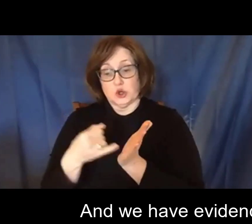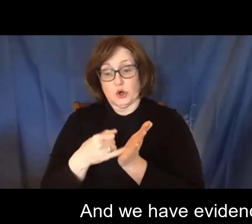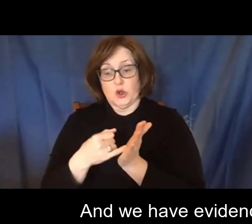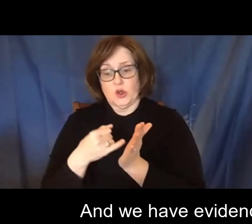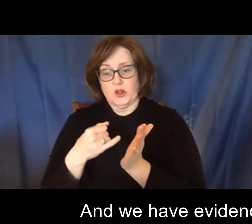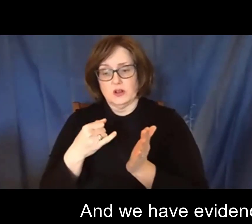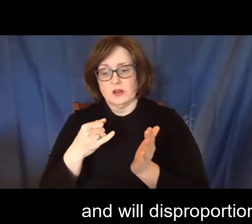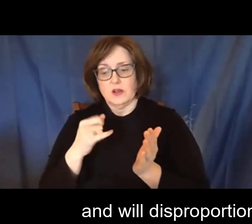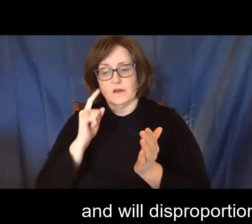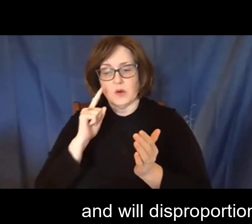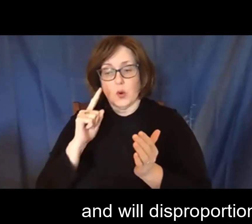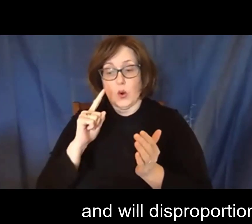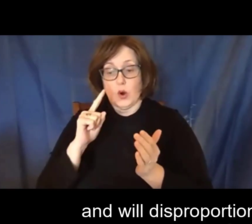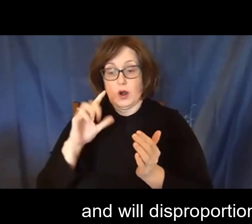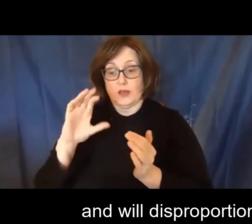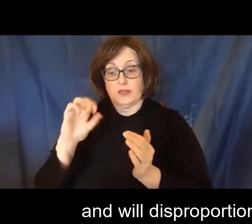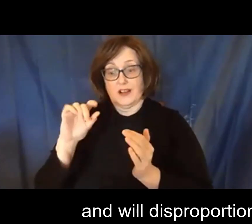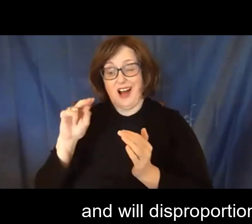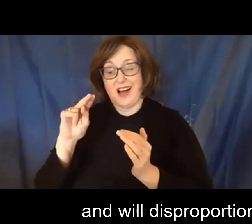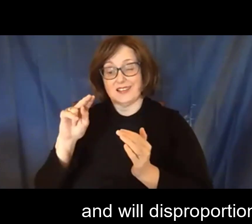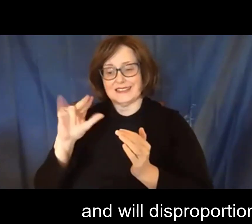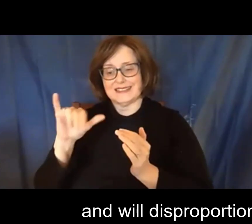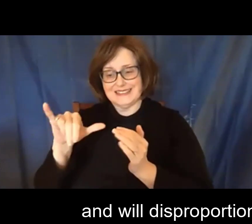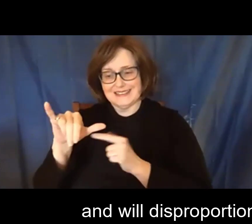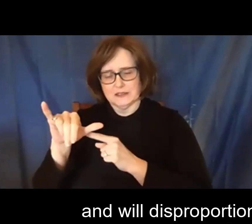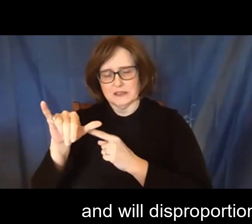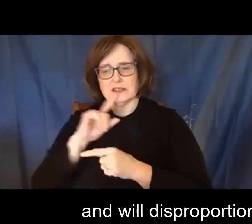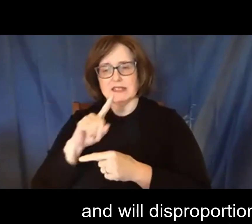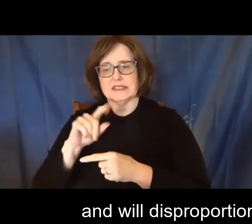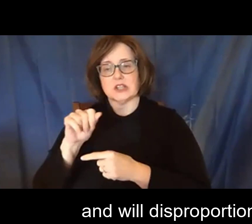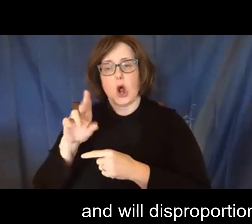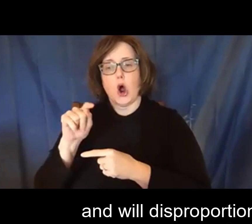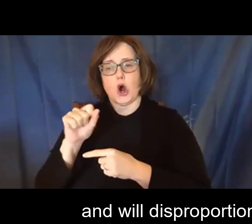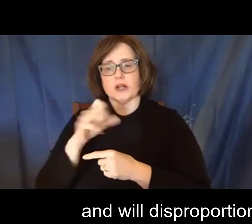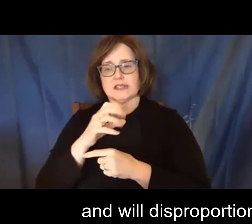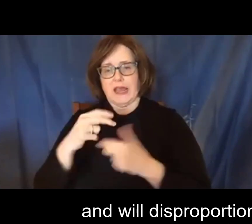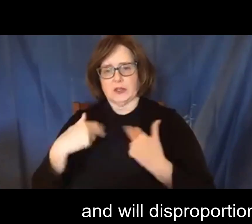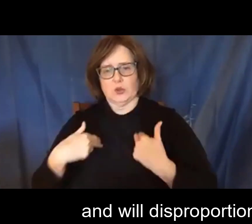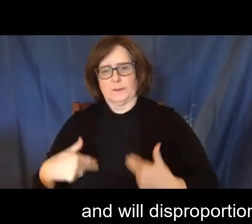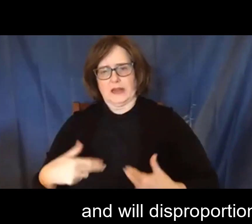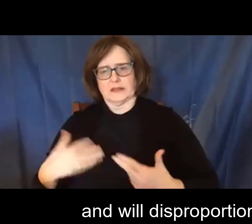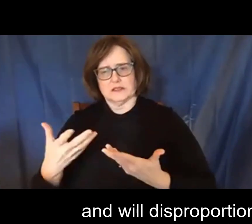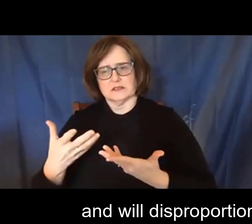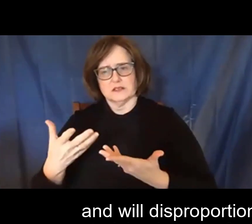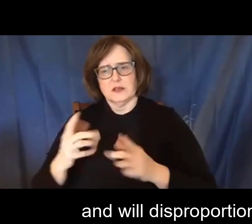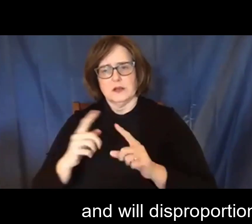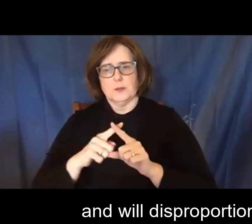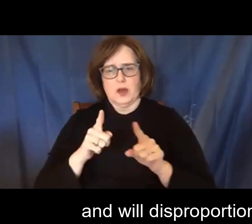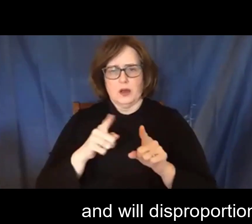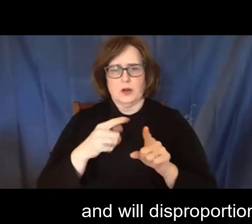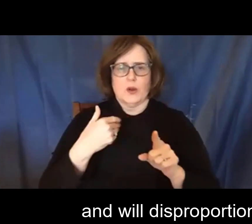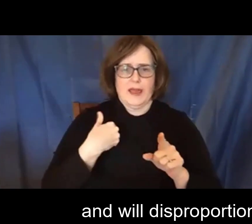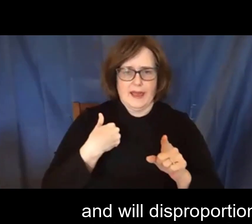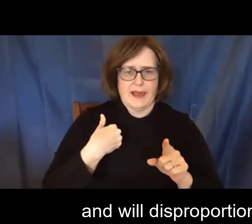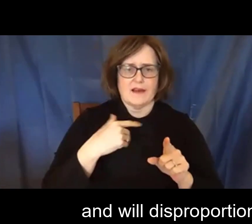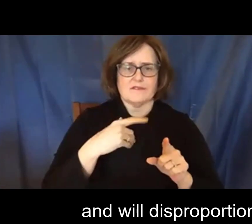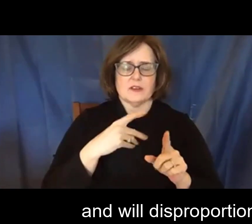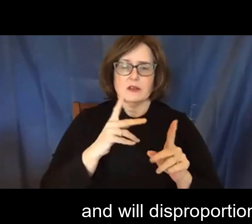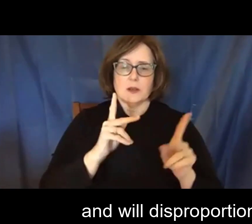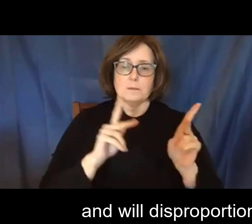arts and humanities and will disproportionately affect researchers studying issues of race,